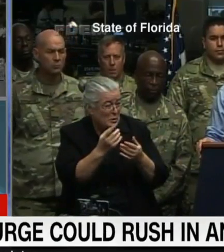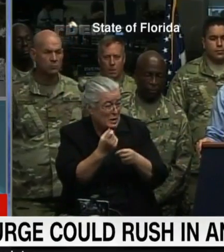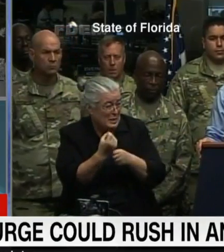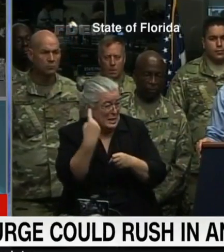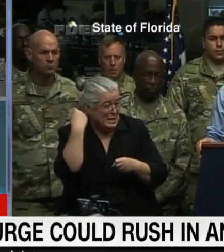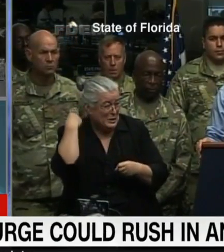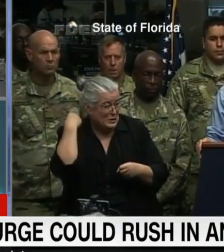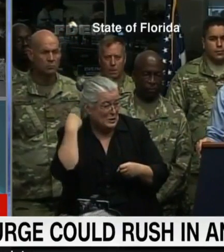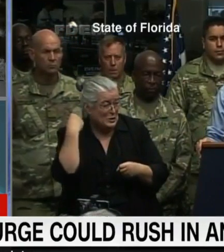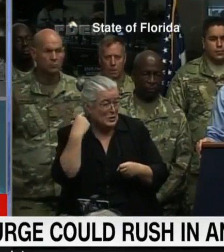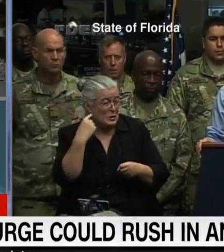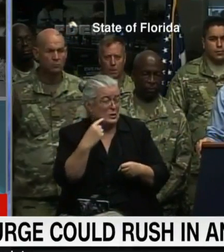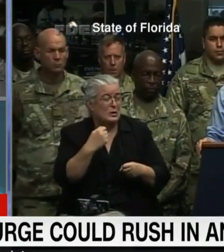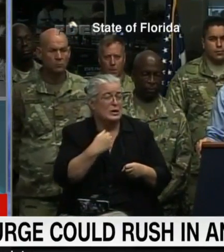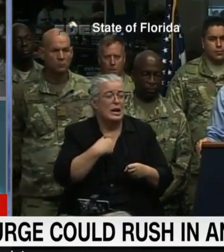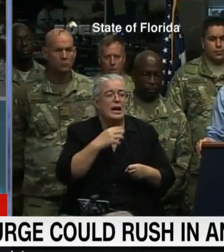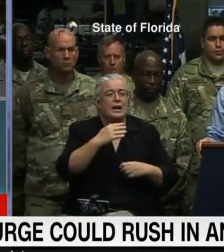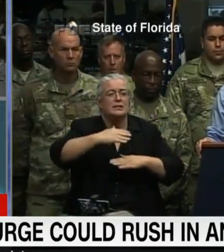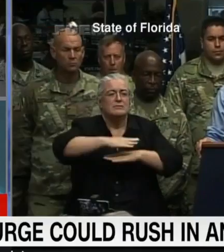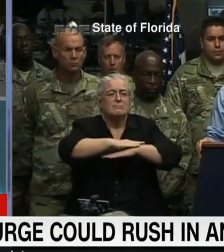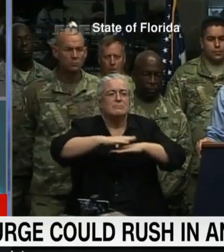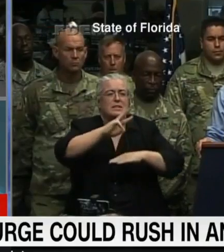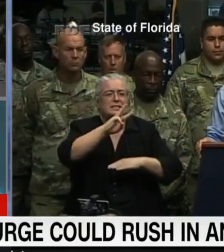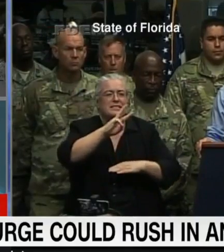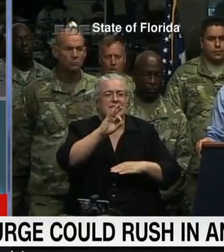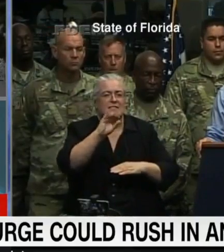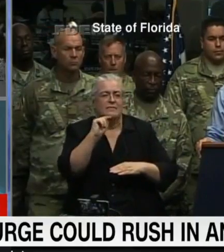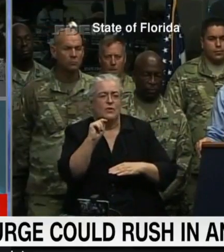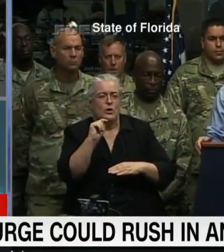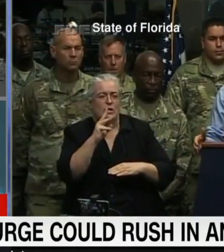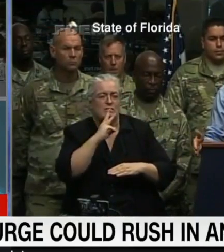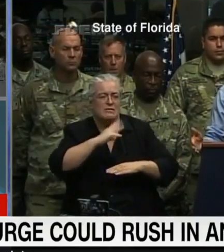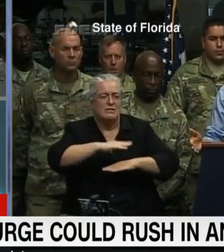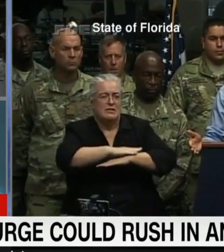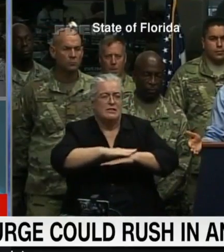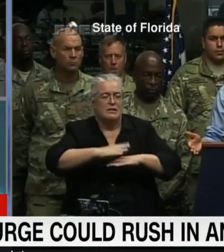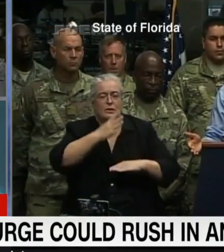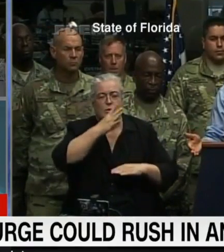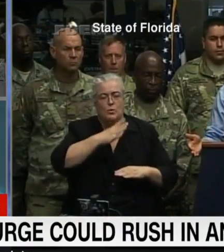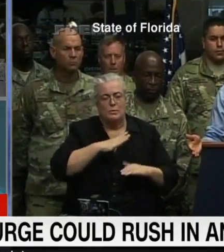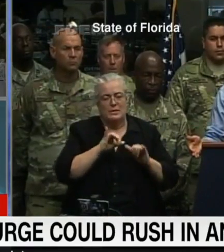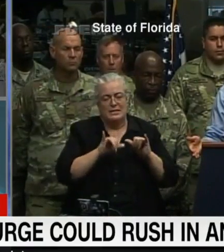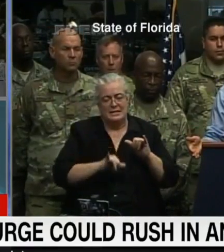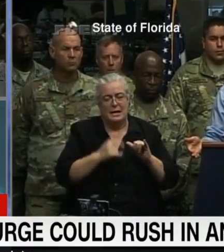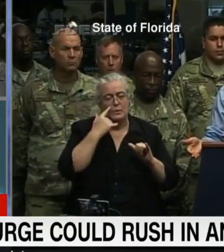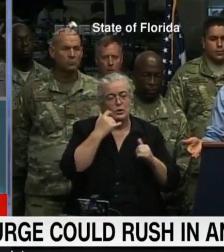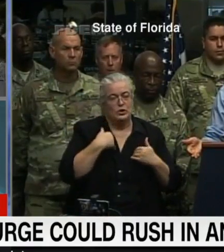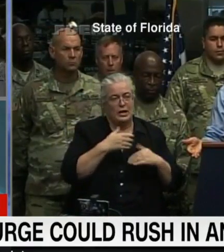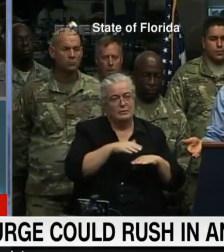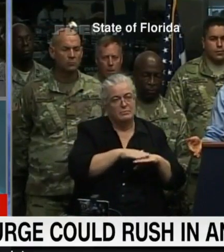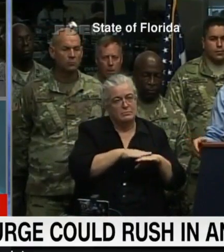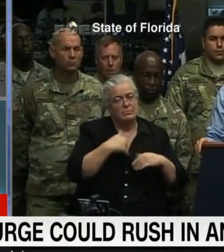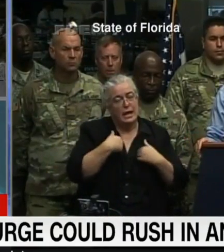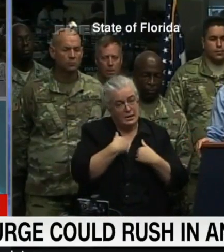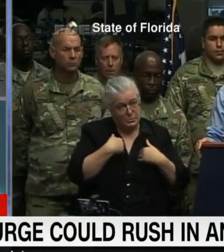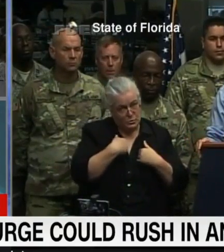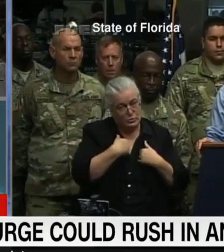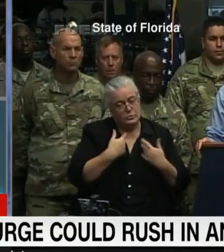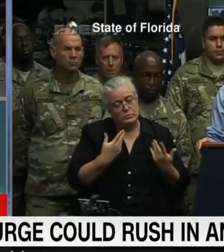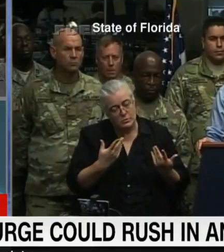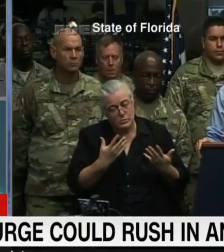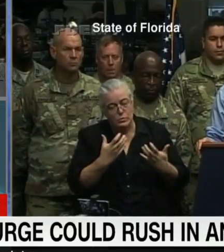I think there was about 6 foot of storm surge, and she stayed, of course, because of her pets, which you can imagine you want